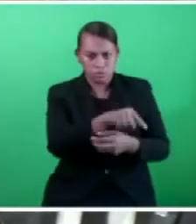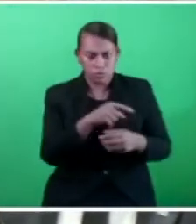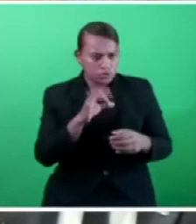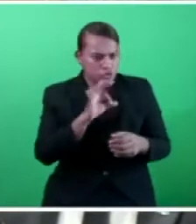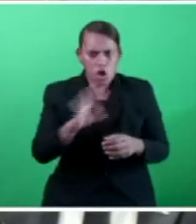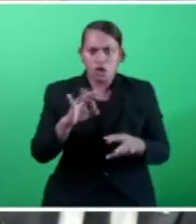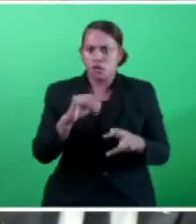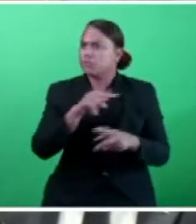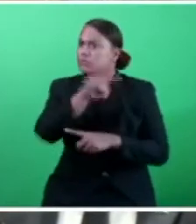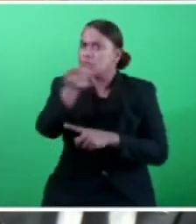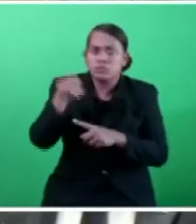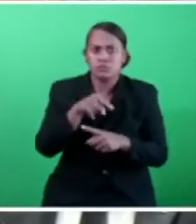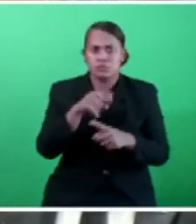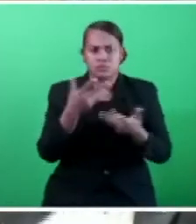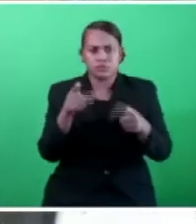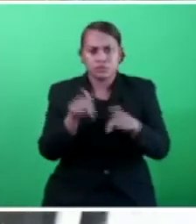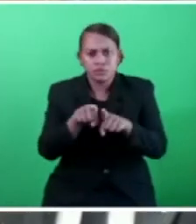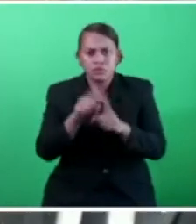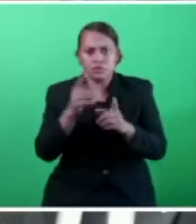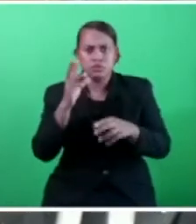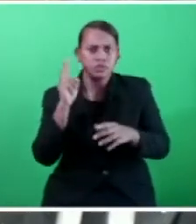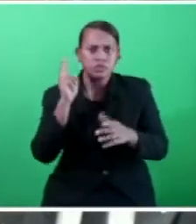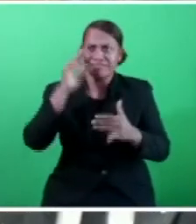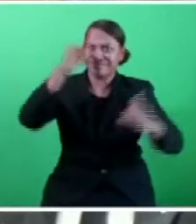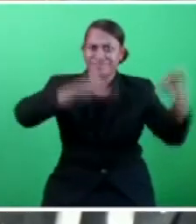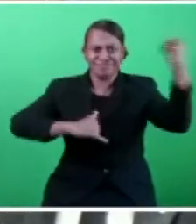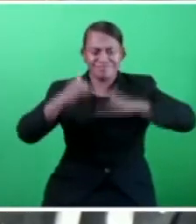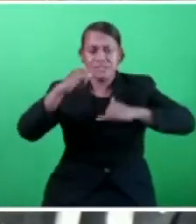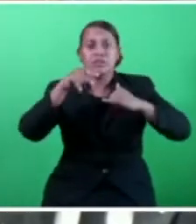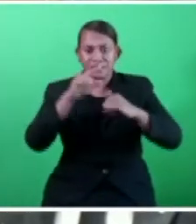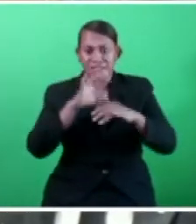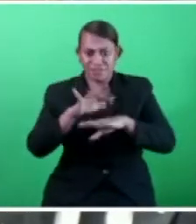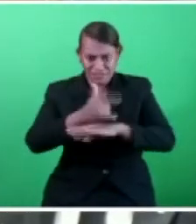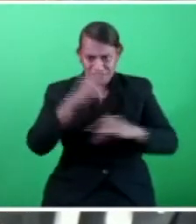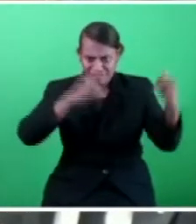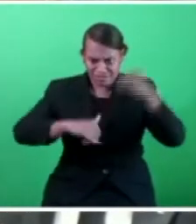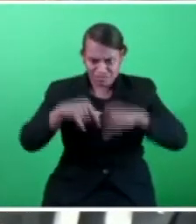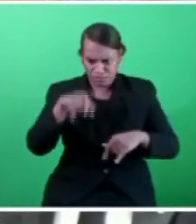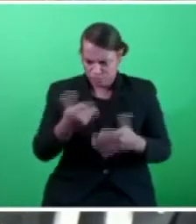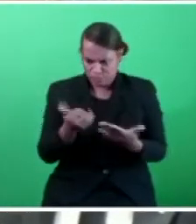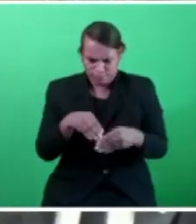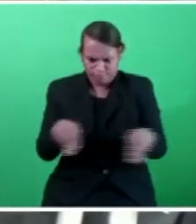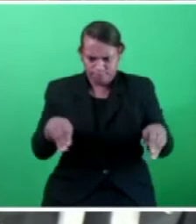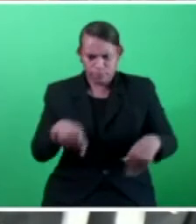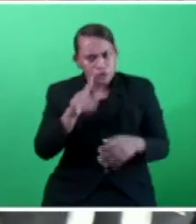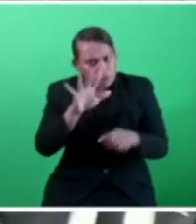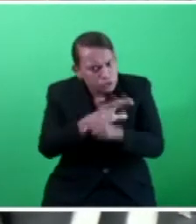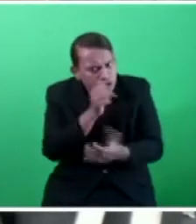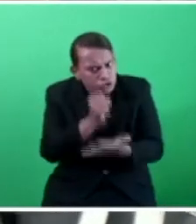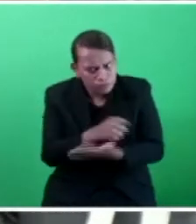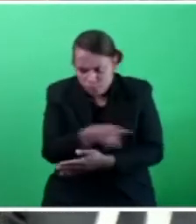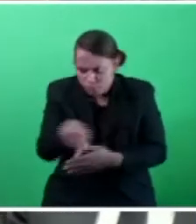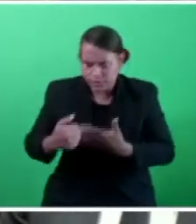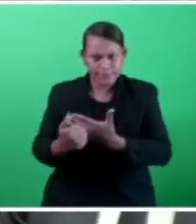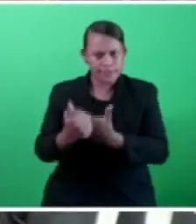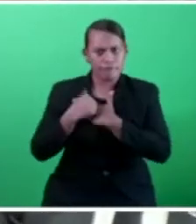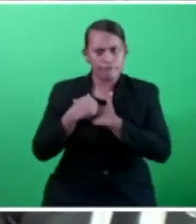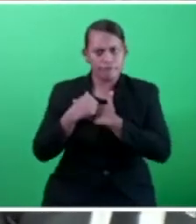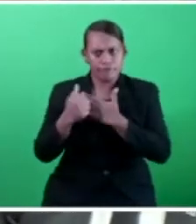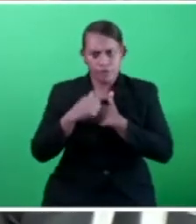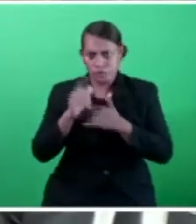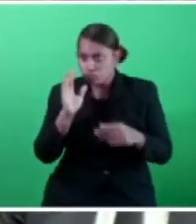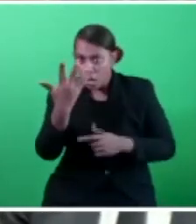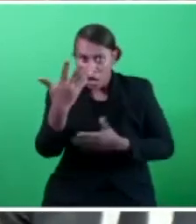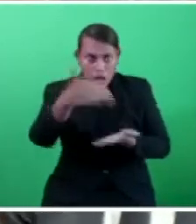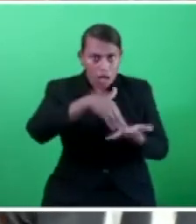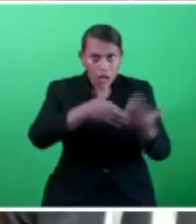preparing hospitals. We are also preparing and educating the Fijian people on how they can protect themselves and others. There's a simple